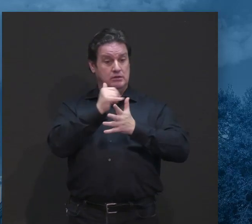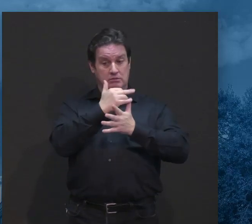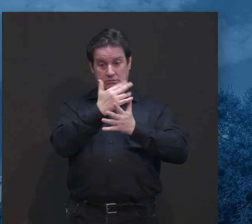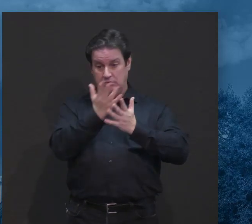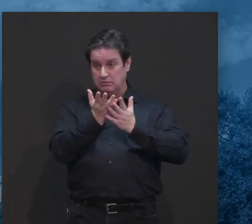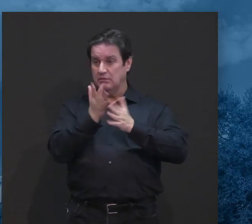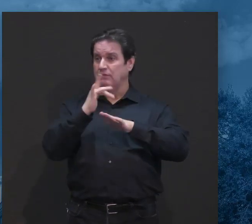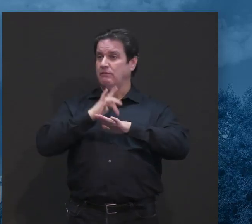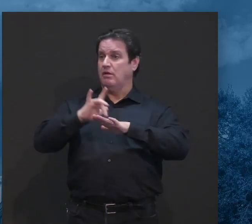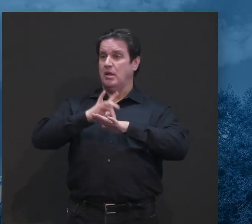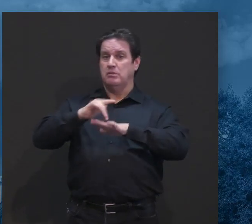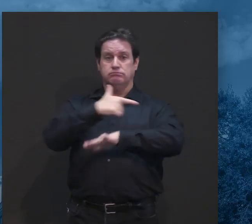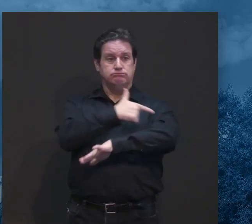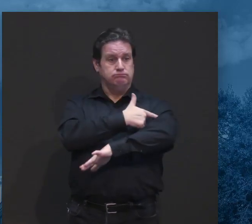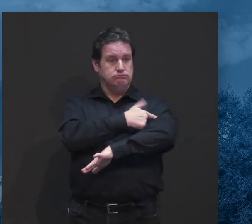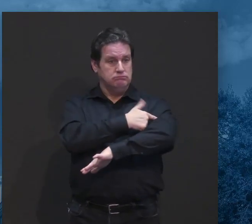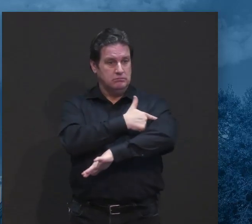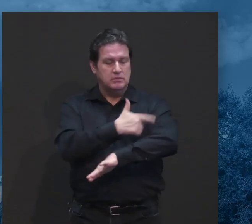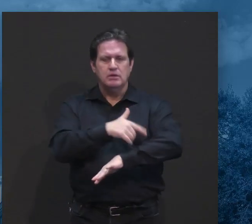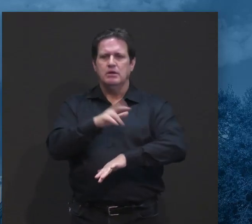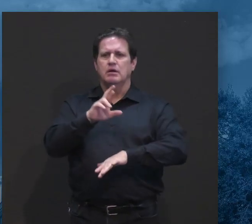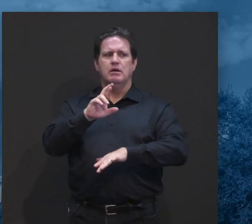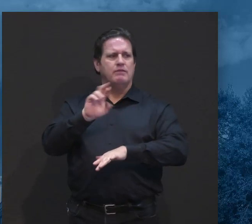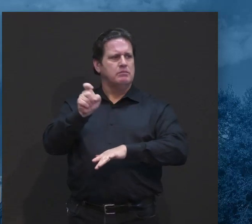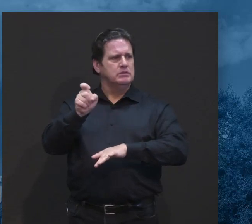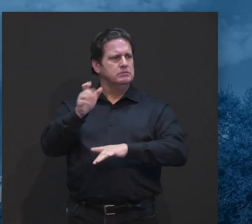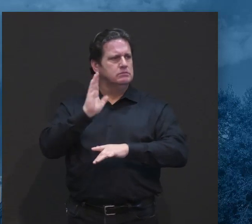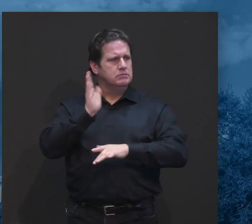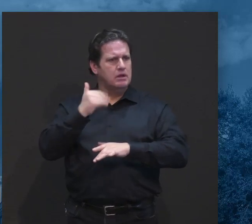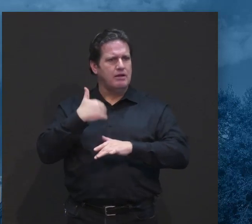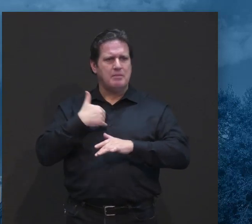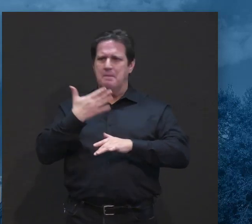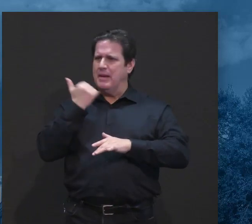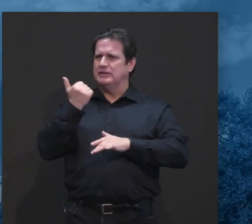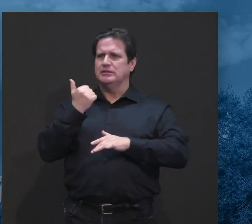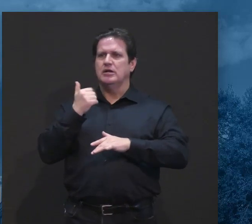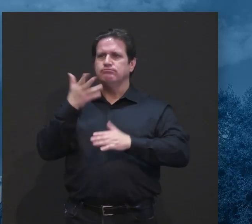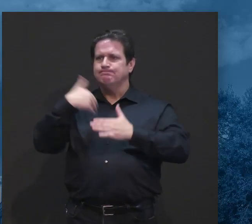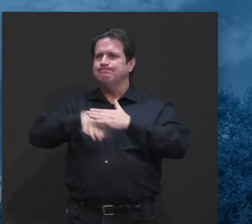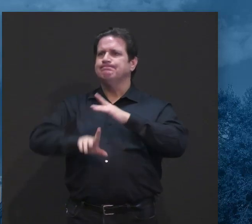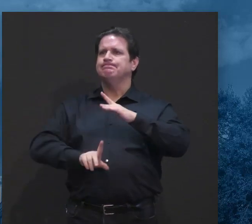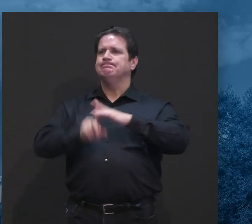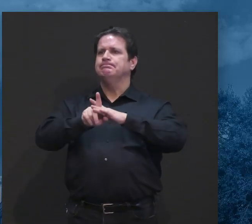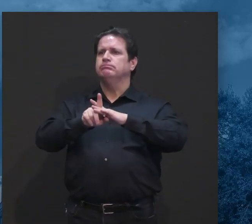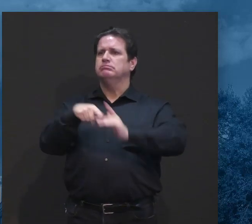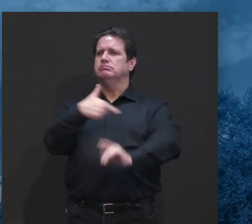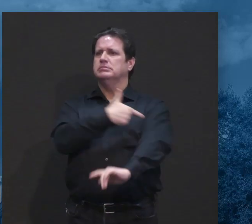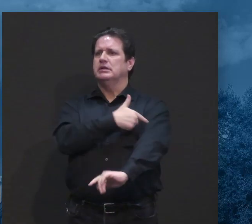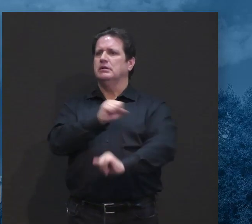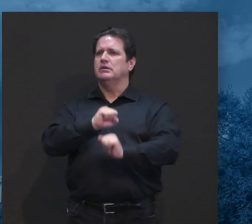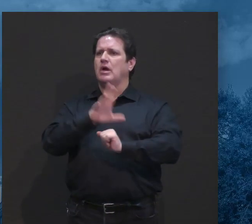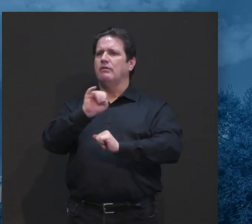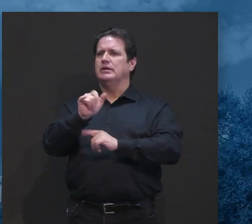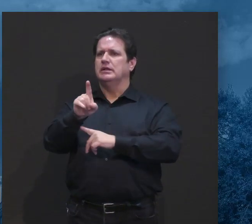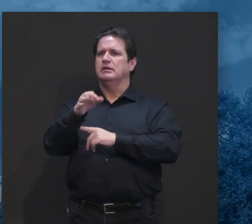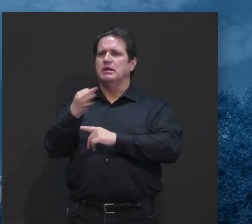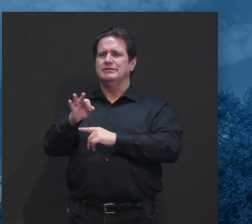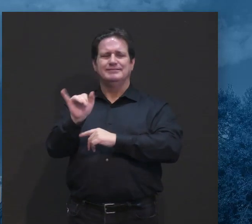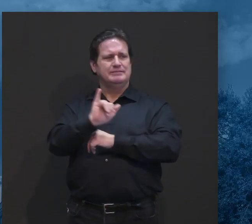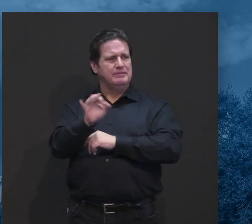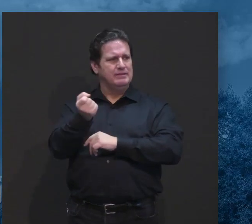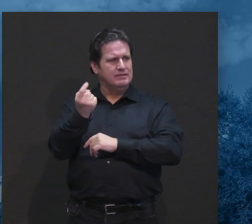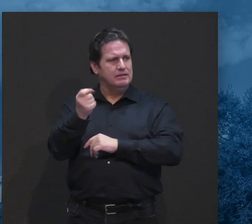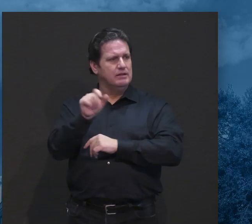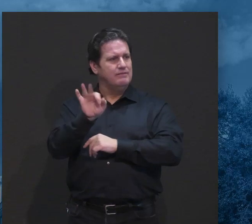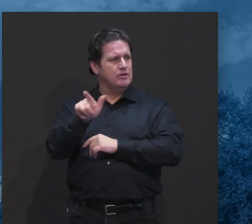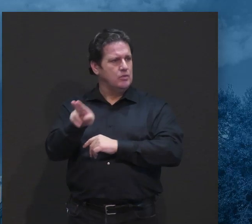available, pharmacies are going to be, one of the best places for people to get their vaccine, just like they get their flu shot now.